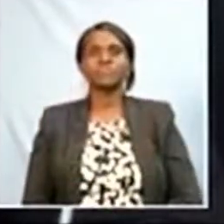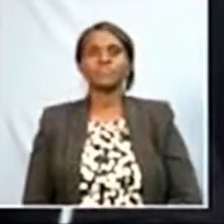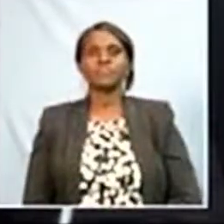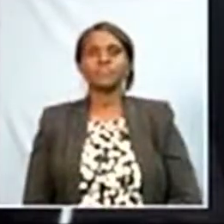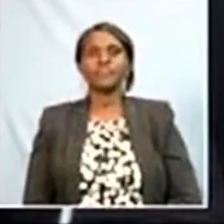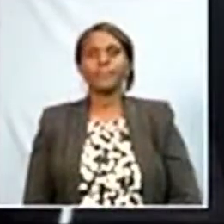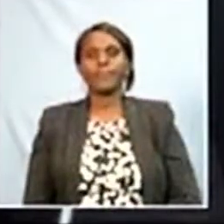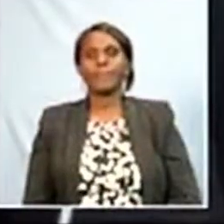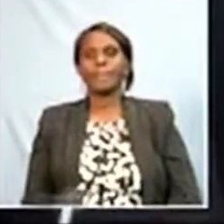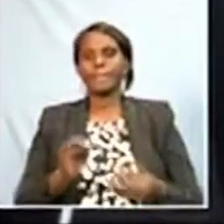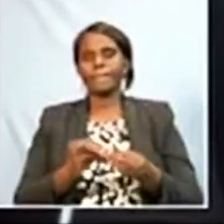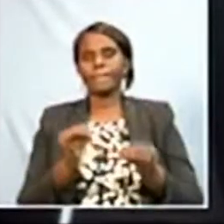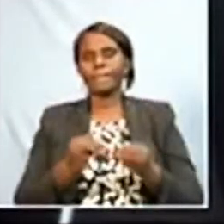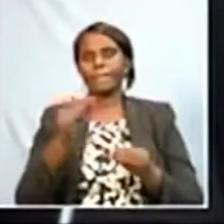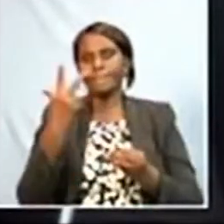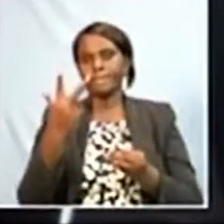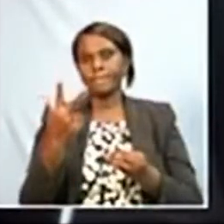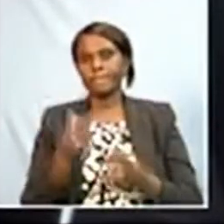Appendix 3,